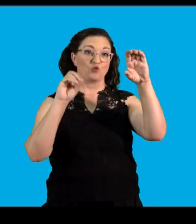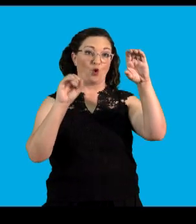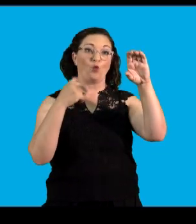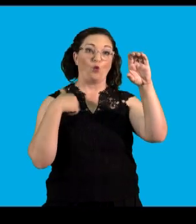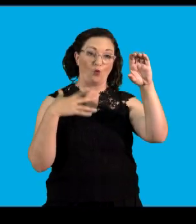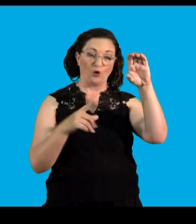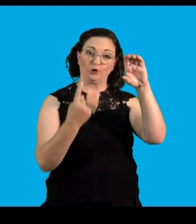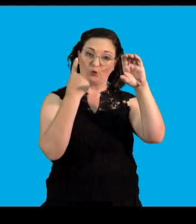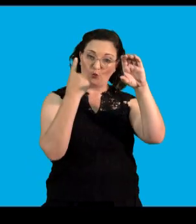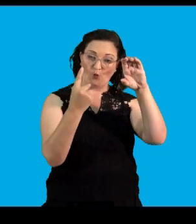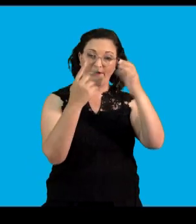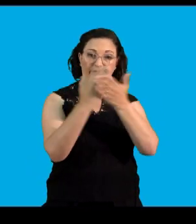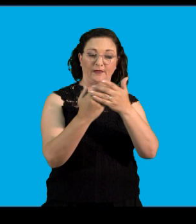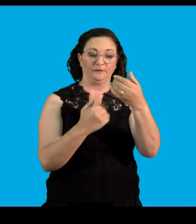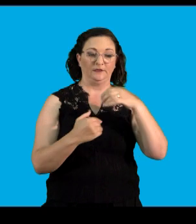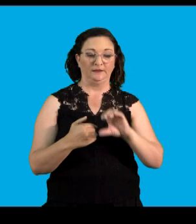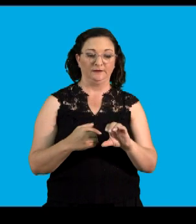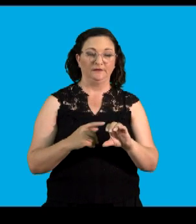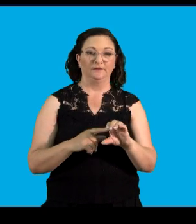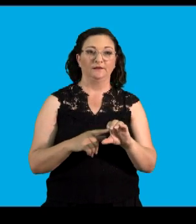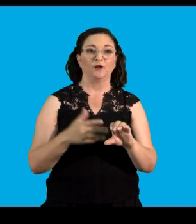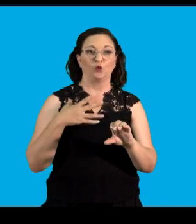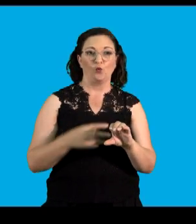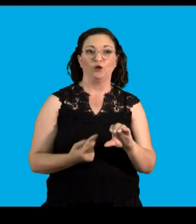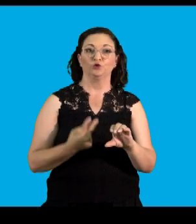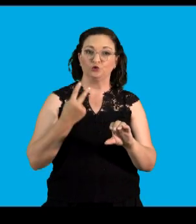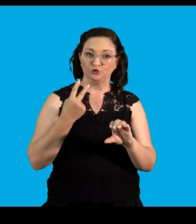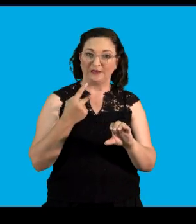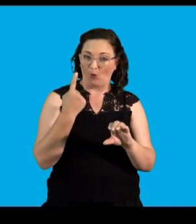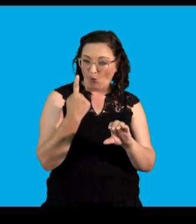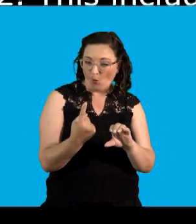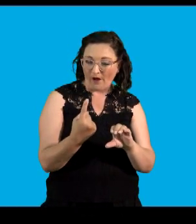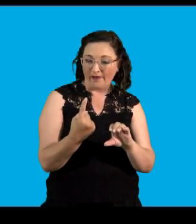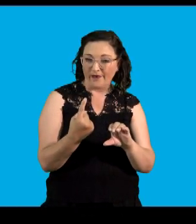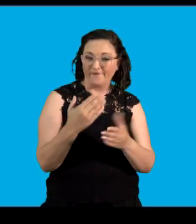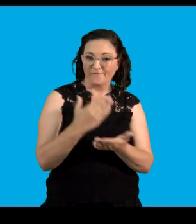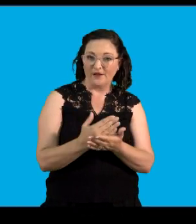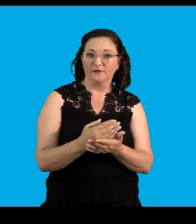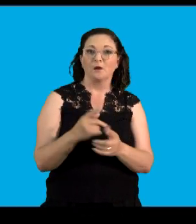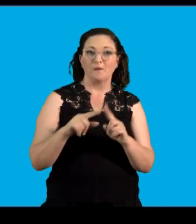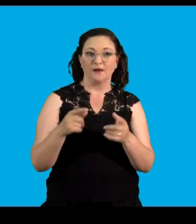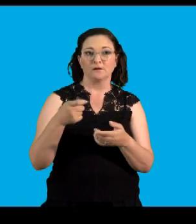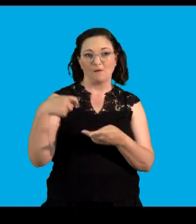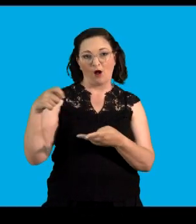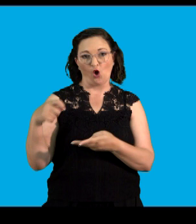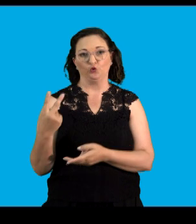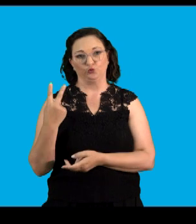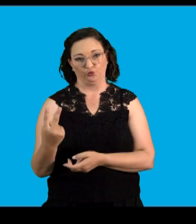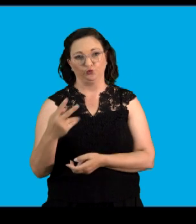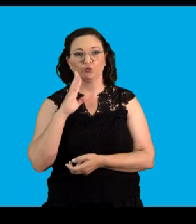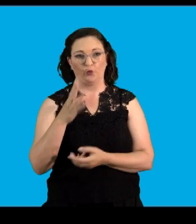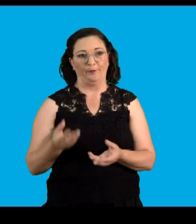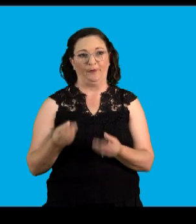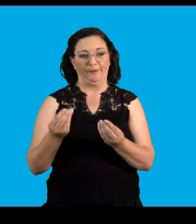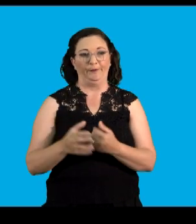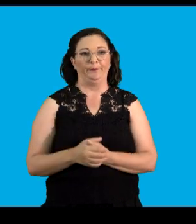conclusion, it's 1 complete fact for what? For a double tick. Double ticks. Right, so the maximum marks that can be